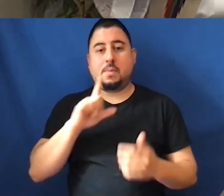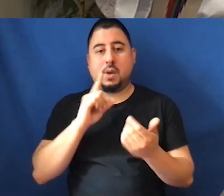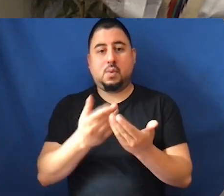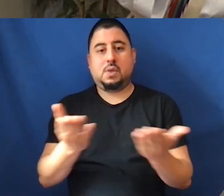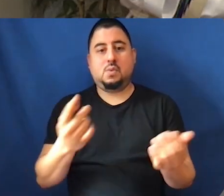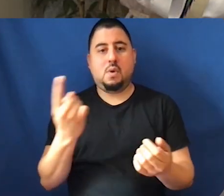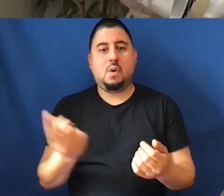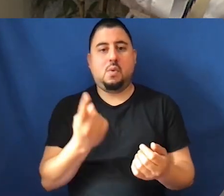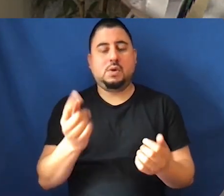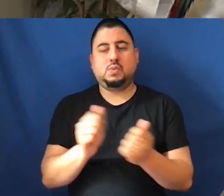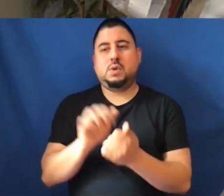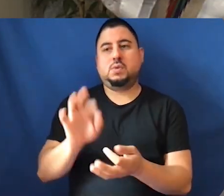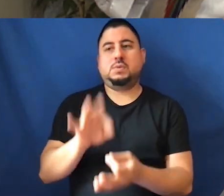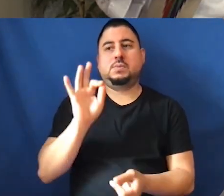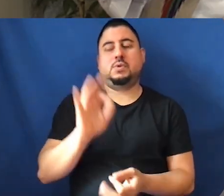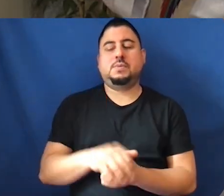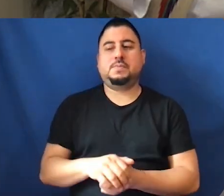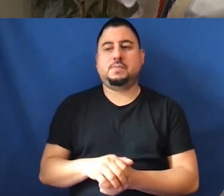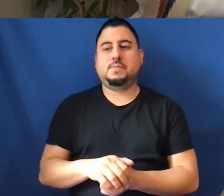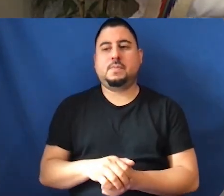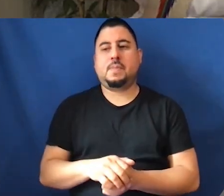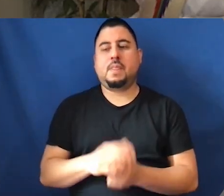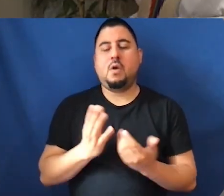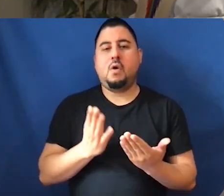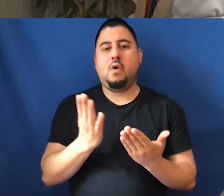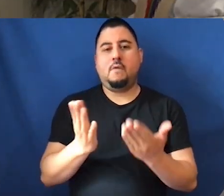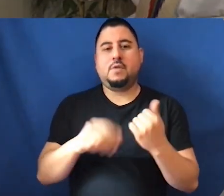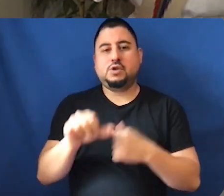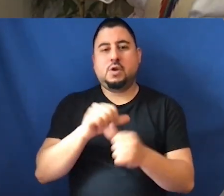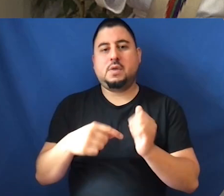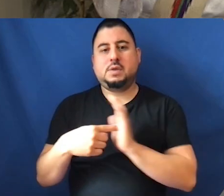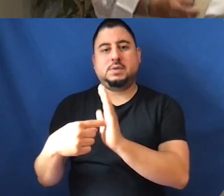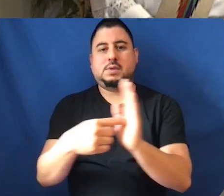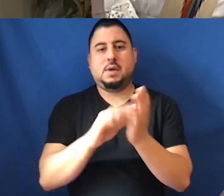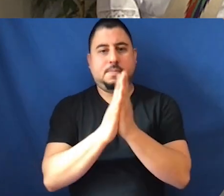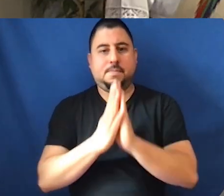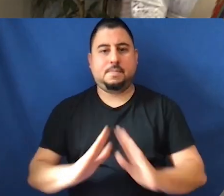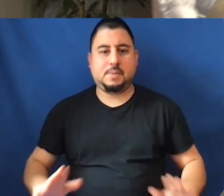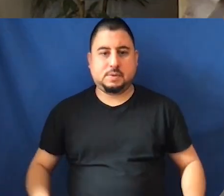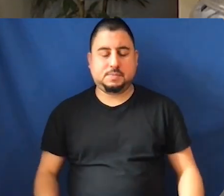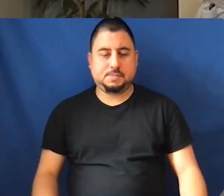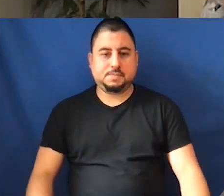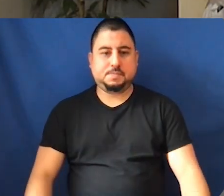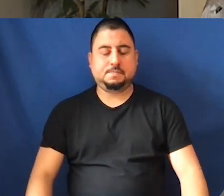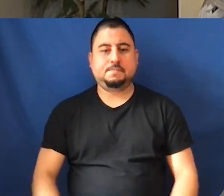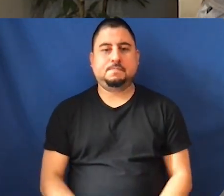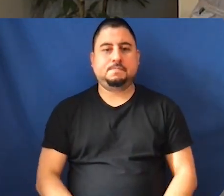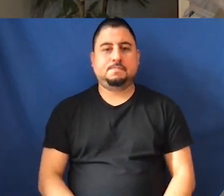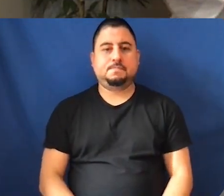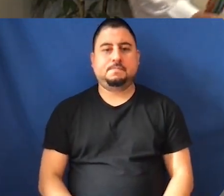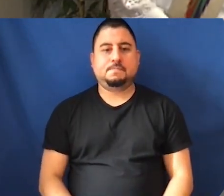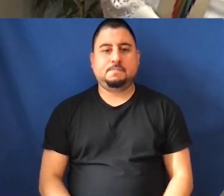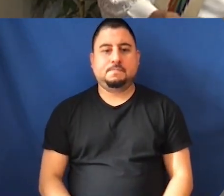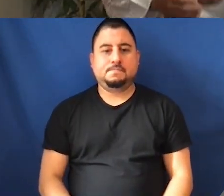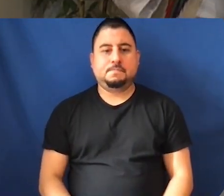with you always. And with your spirit. Let us offer one another a sign of peace. Peace to you, Deacon. Thank you.